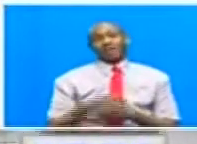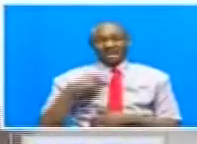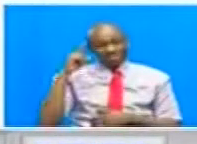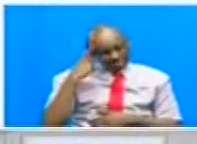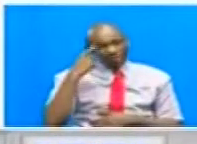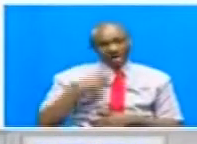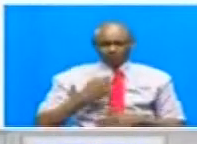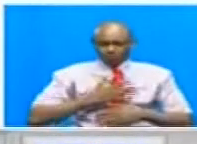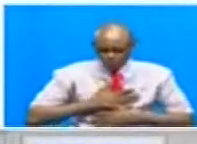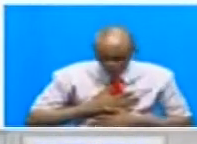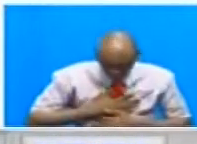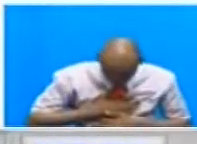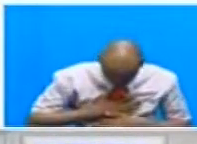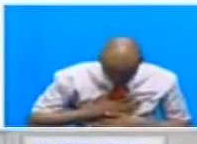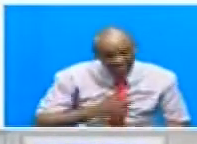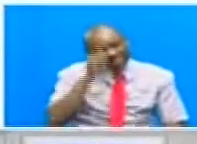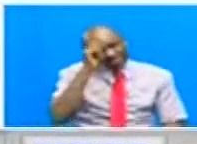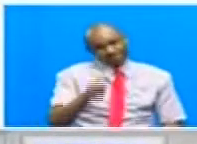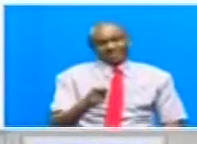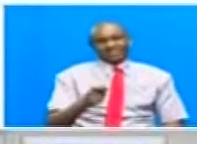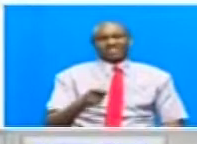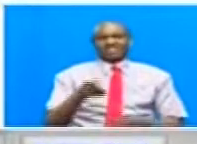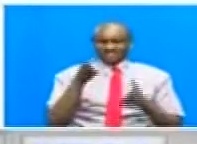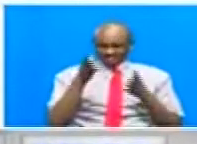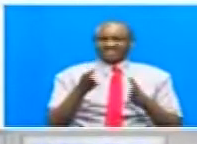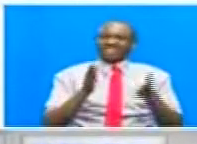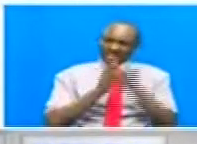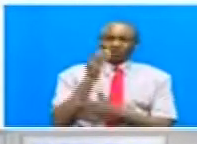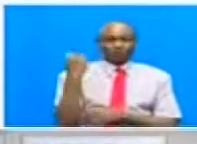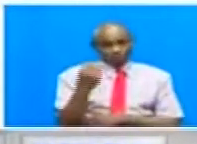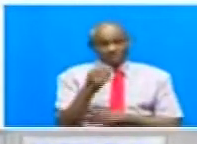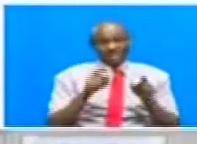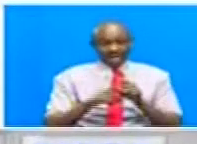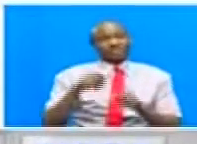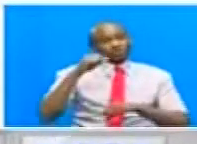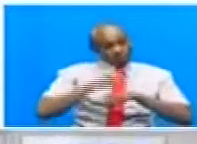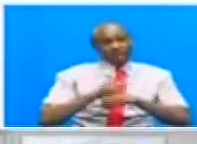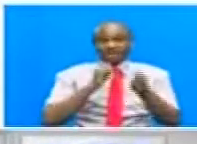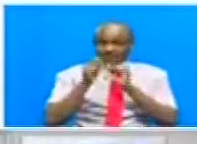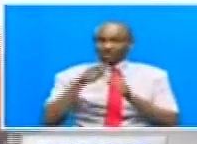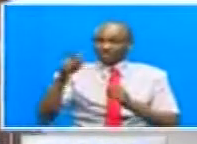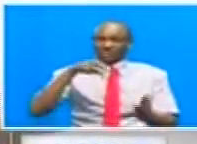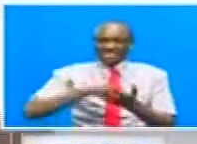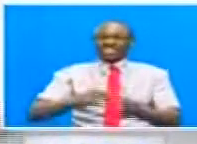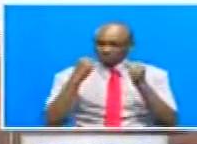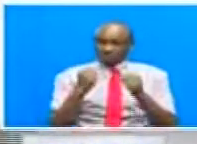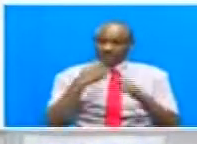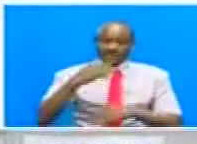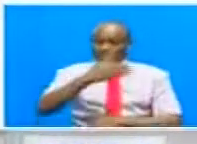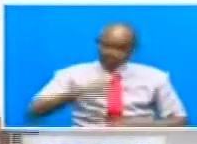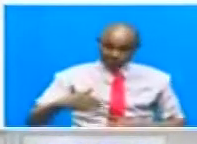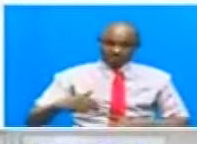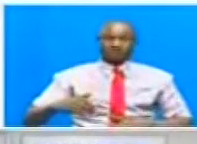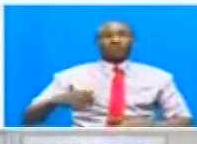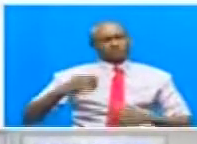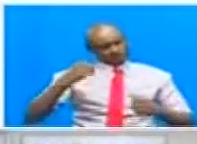we need to honor and respect the courage of the children and the parents and the school administration for taking a stand and drawing a line really in something